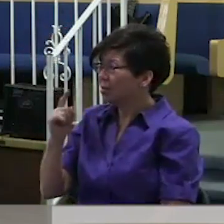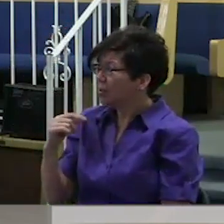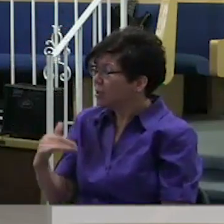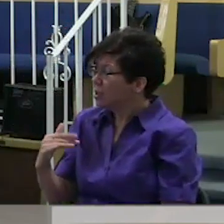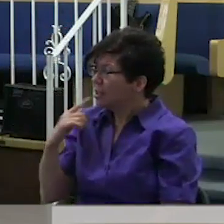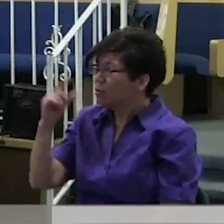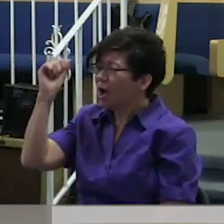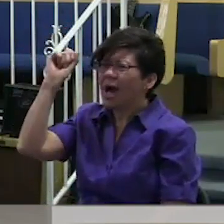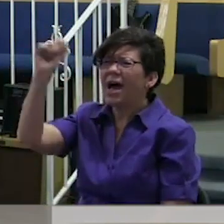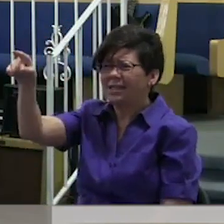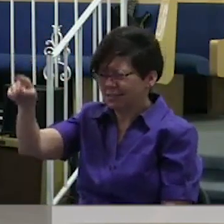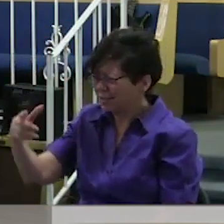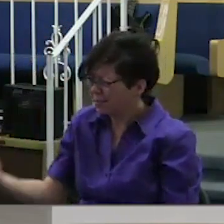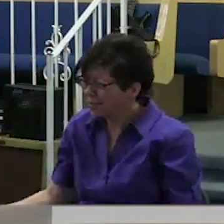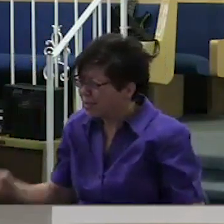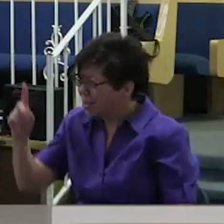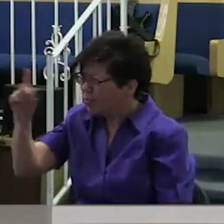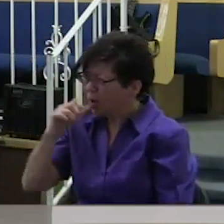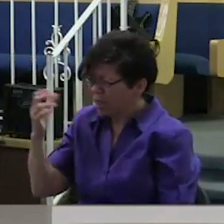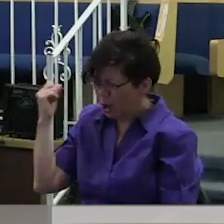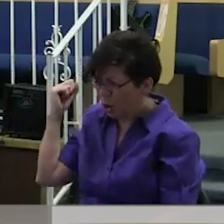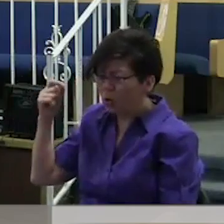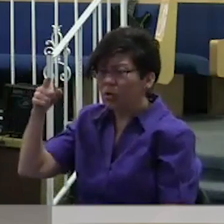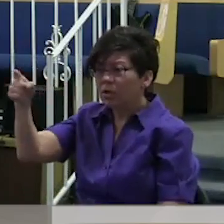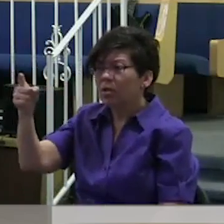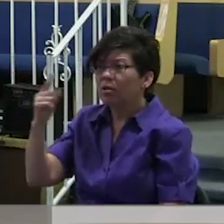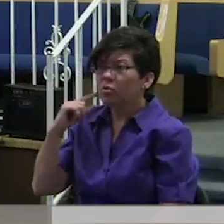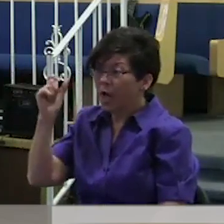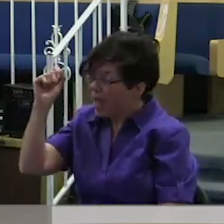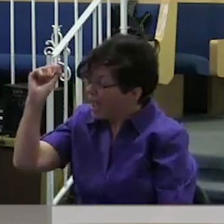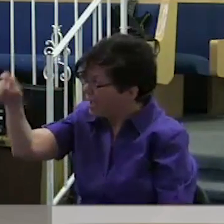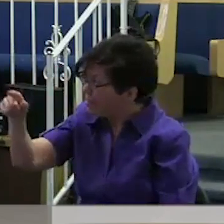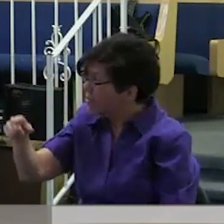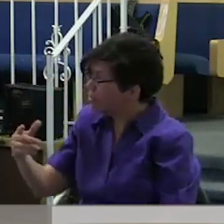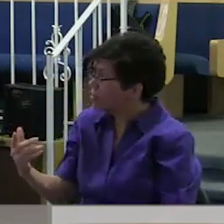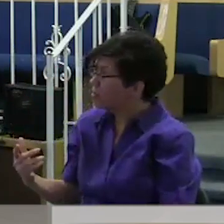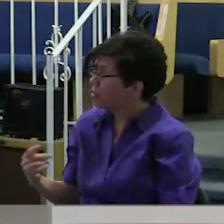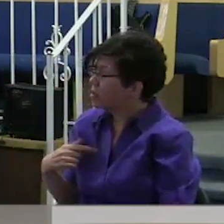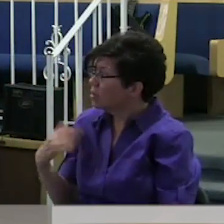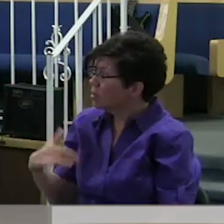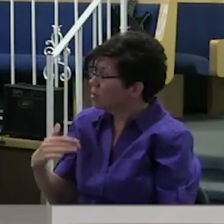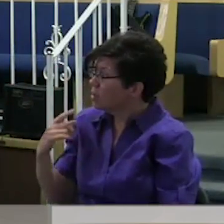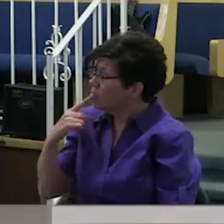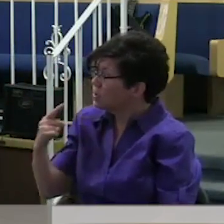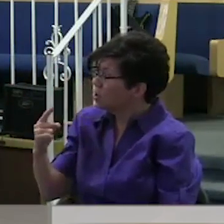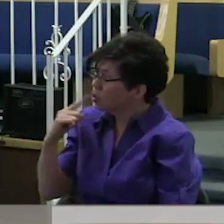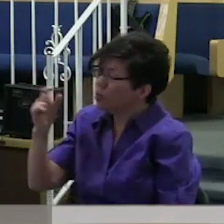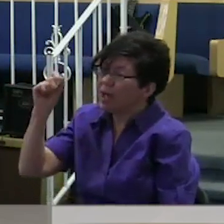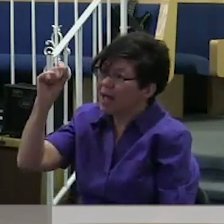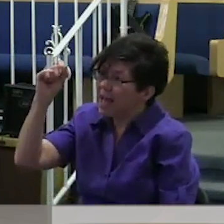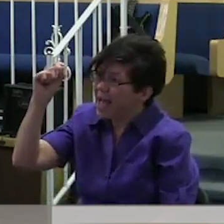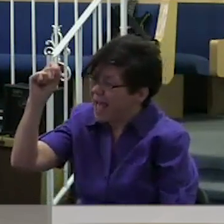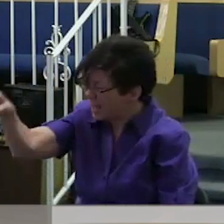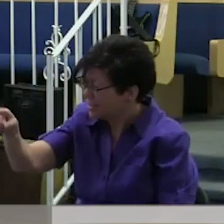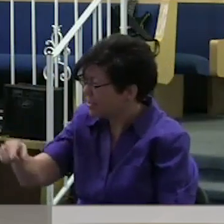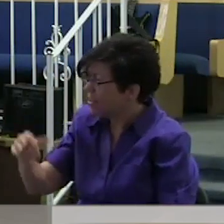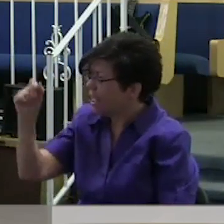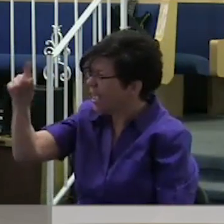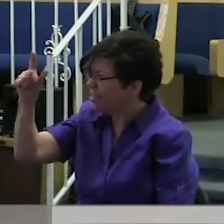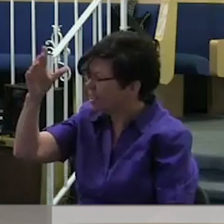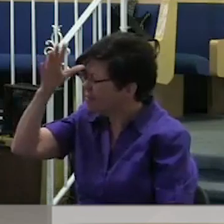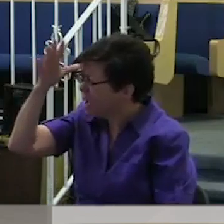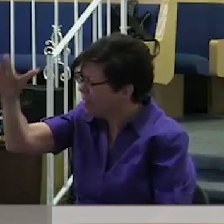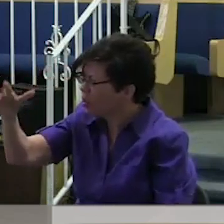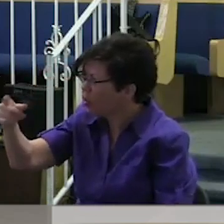gotta do is ask him. All you gotta do is open up your mouth and just ask God. Ask the Father what